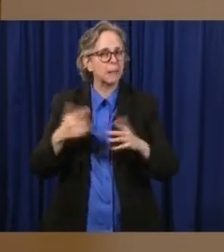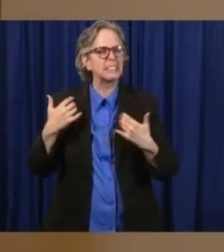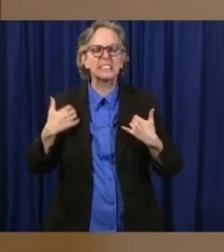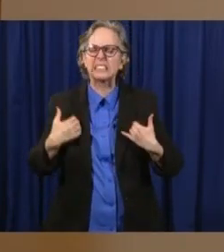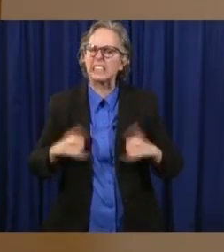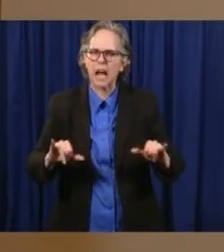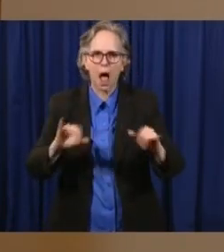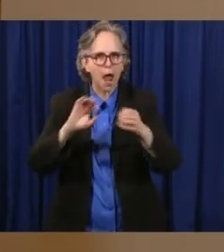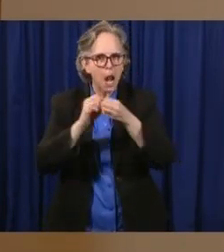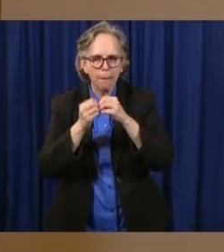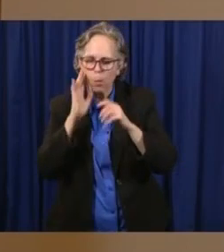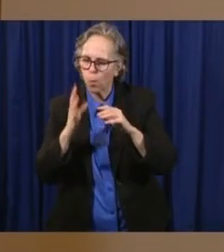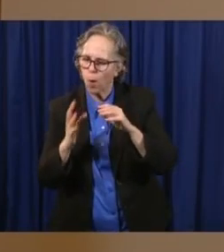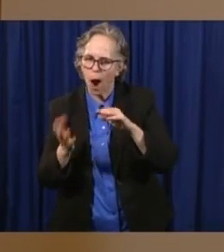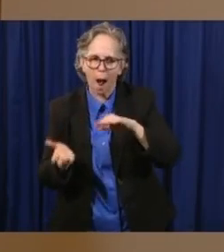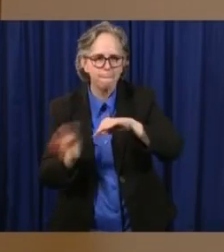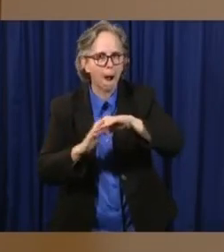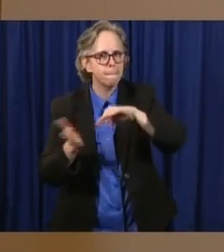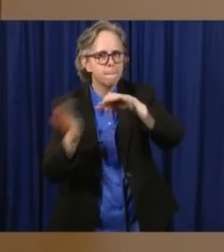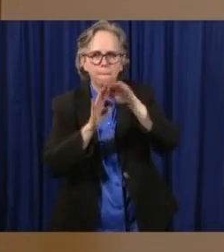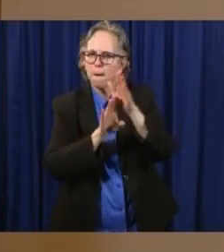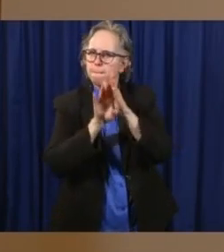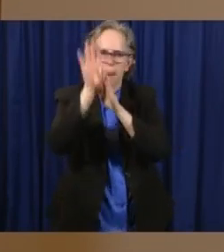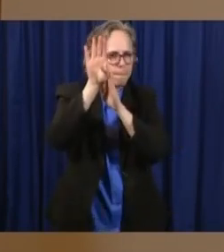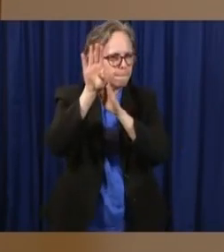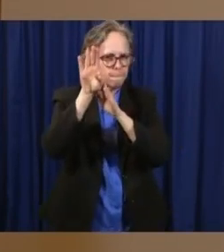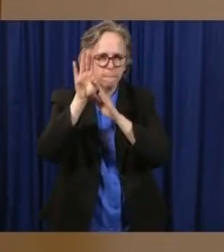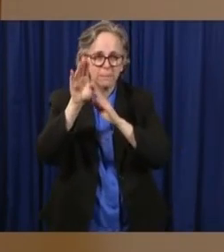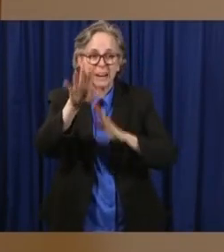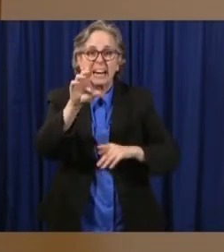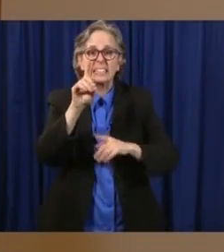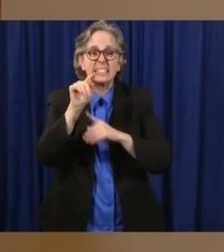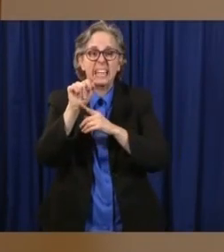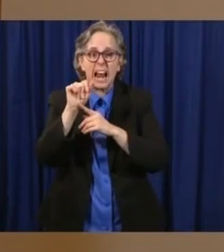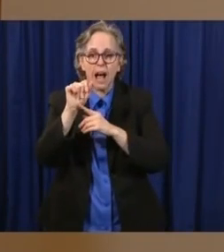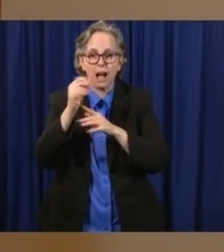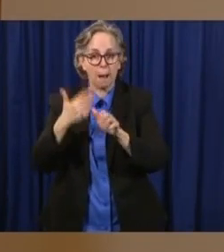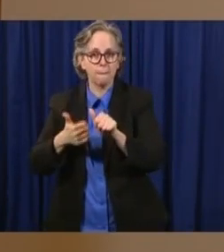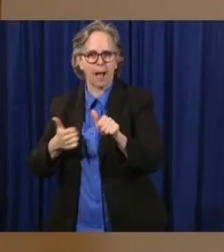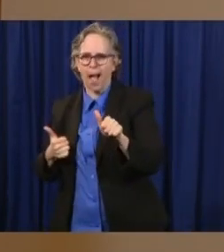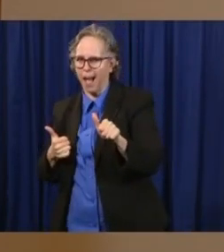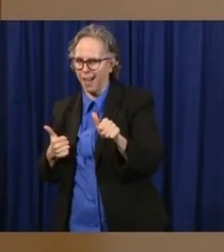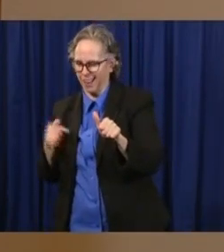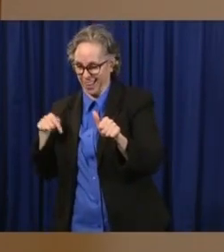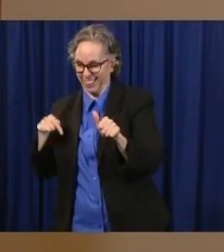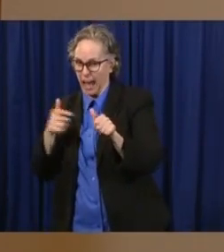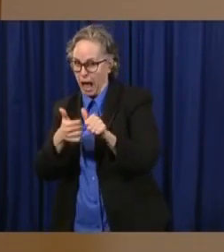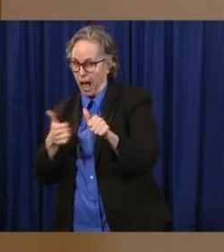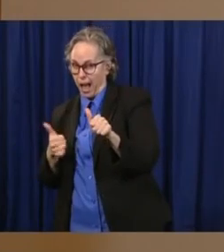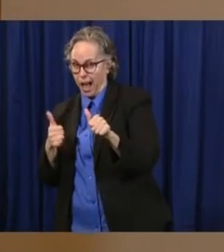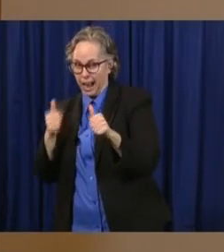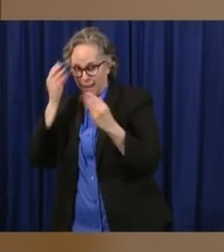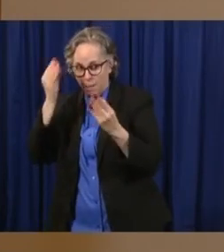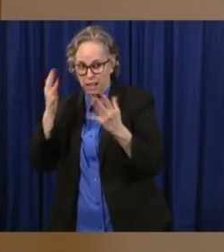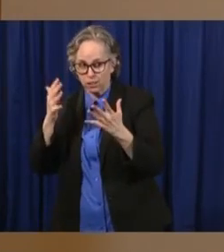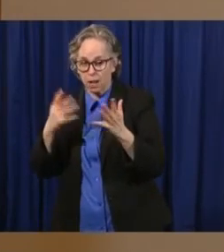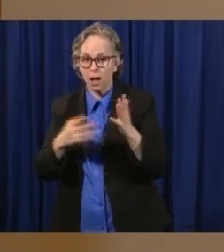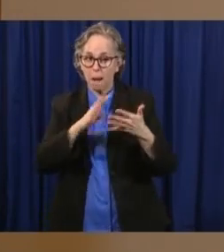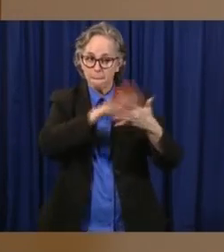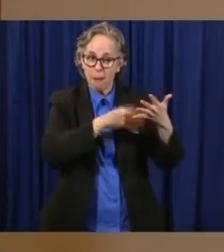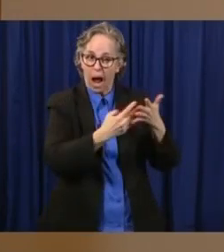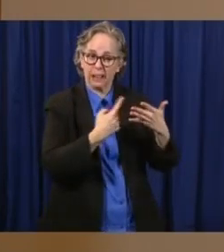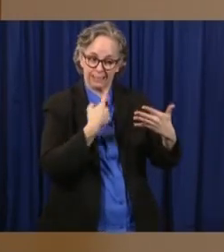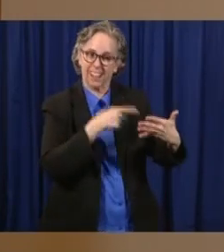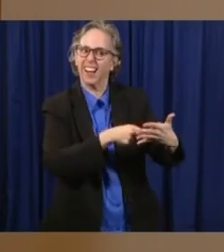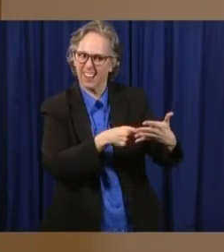hospitalization lags, and even though we see from the modeling that we're making great headway, the news is